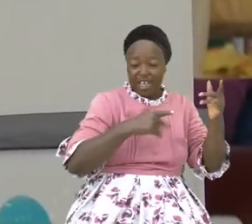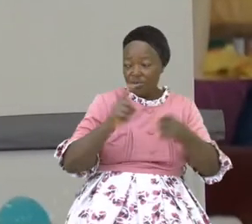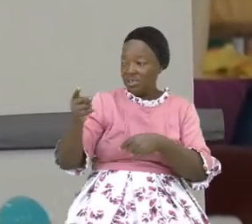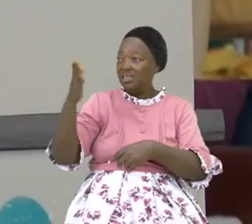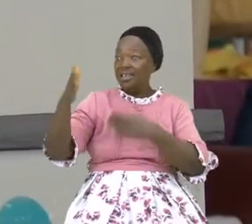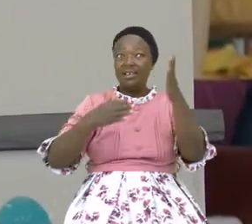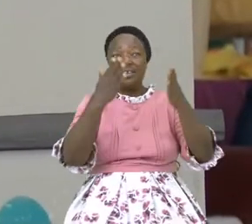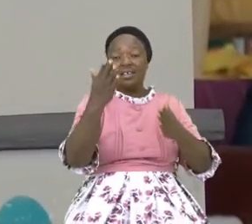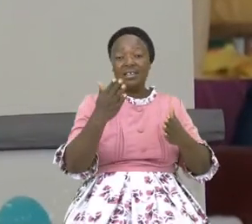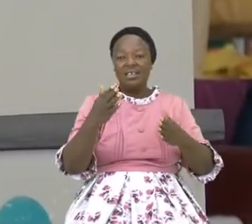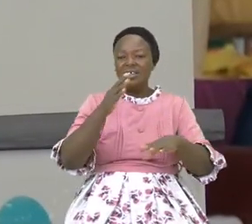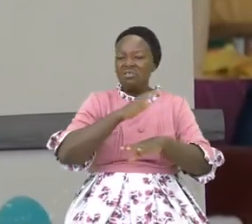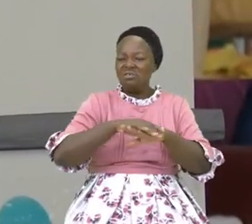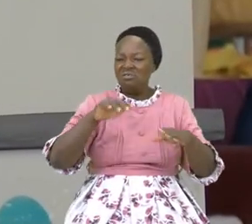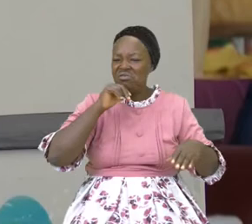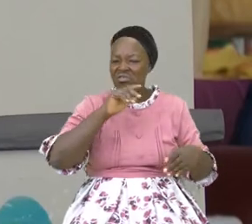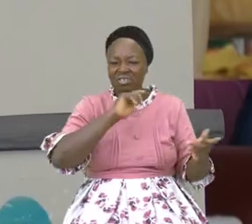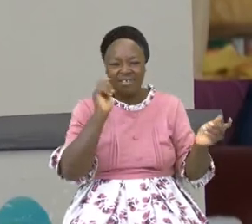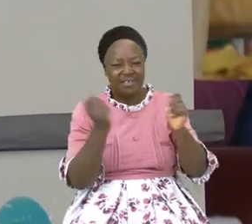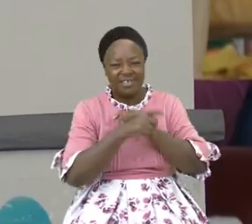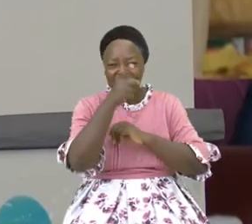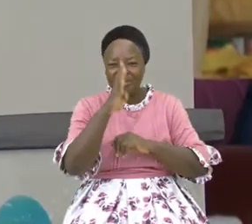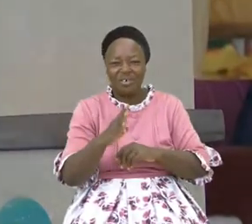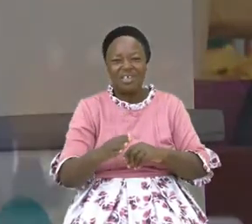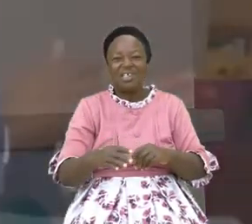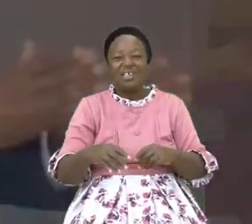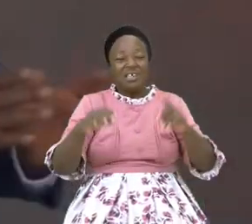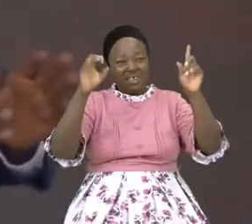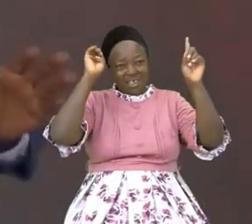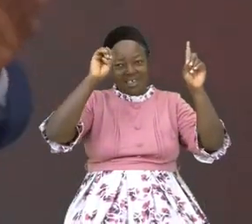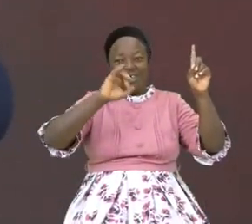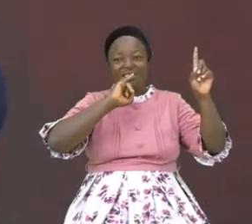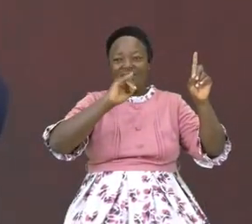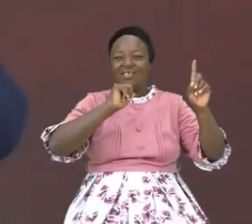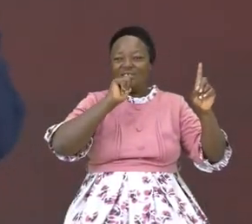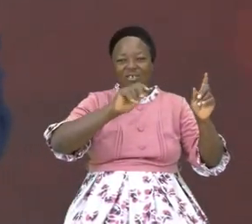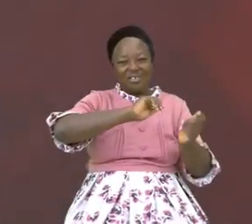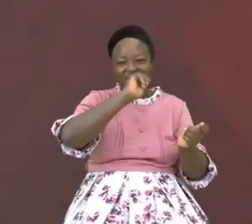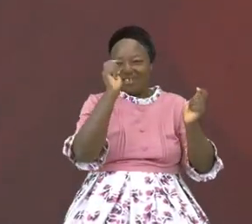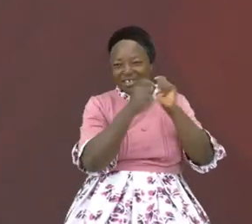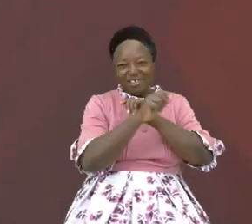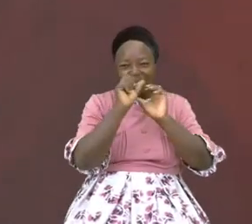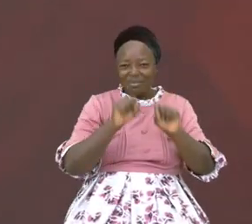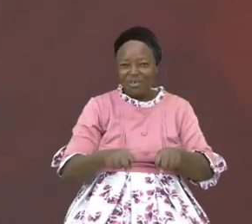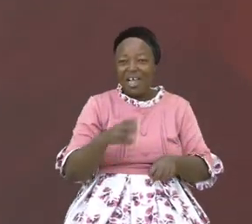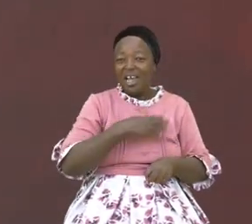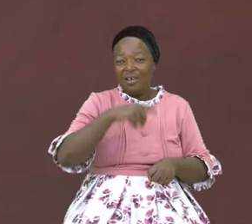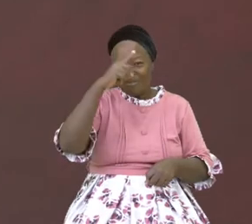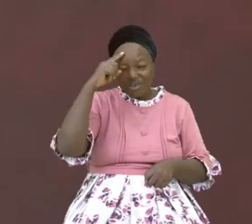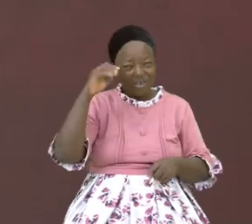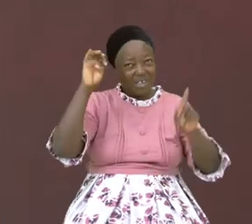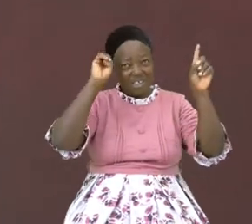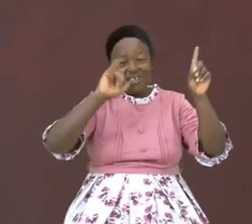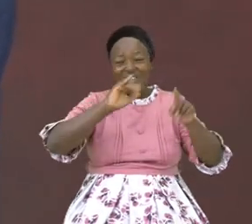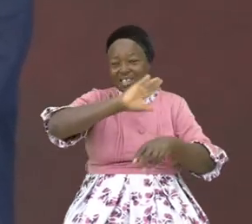and there does not change God. He is immutable. And because he is immutable,